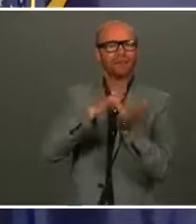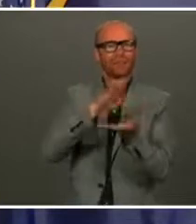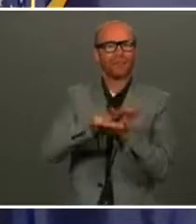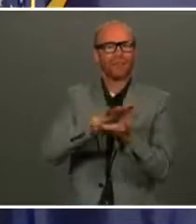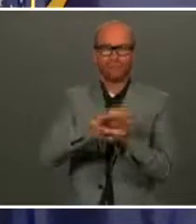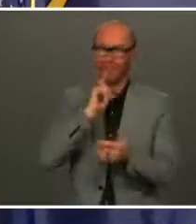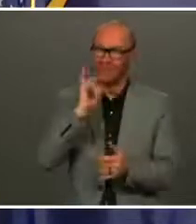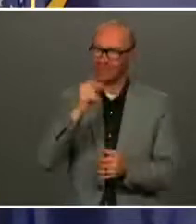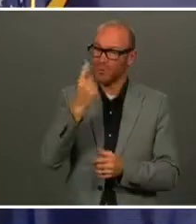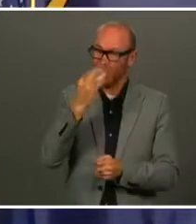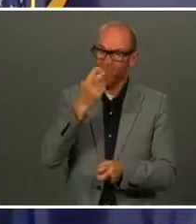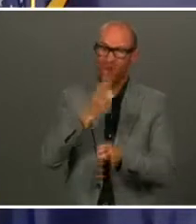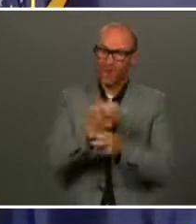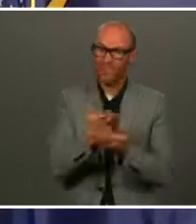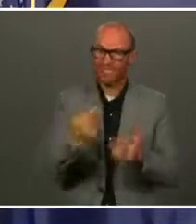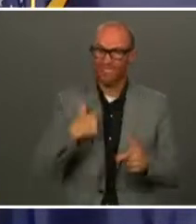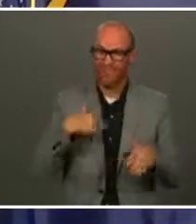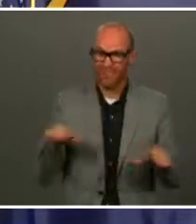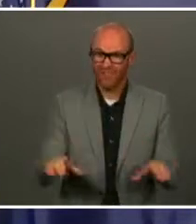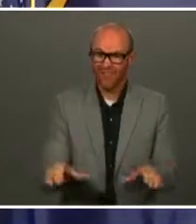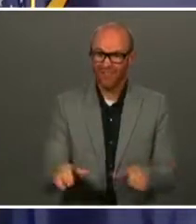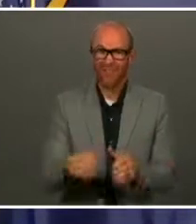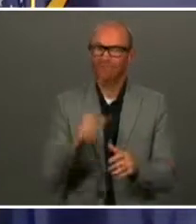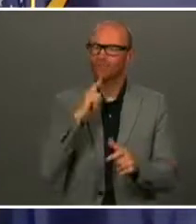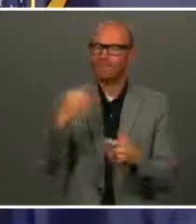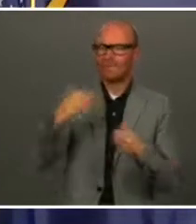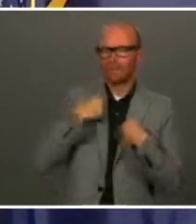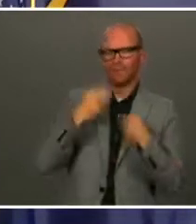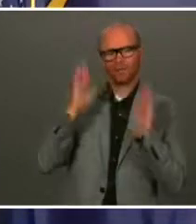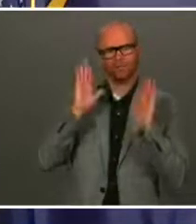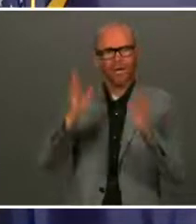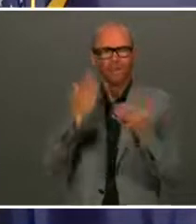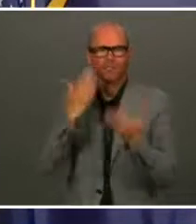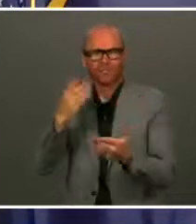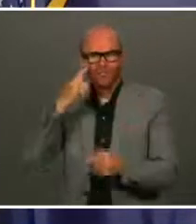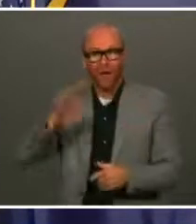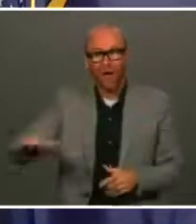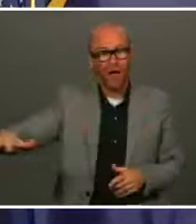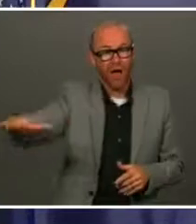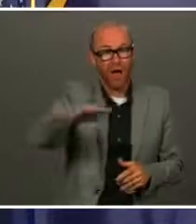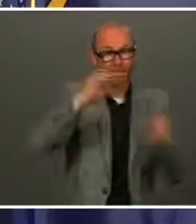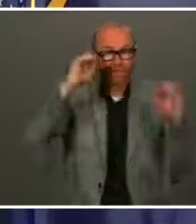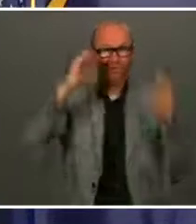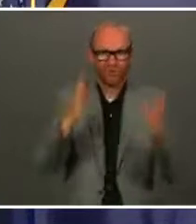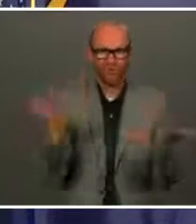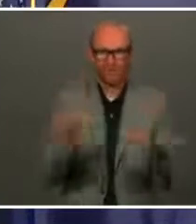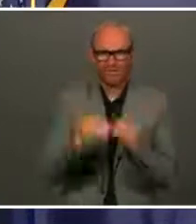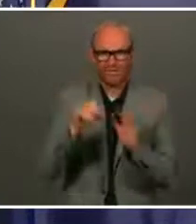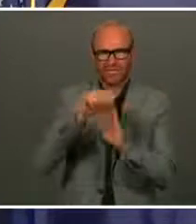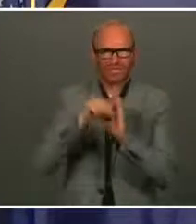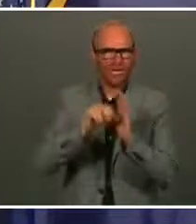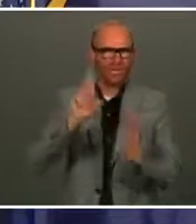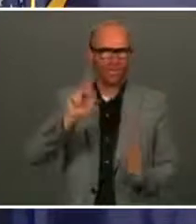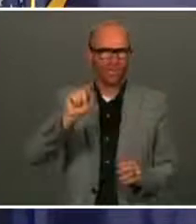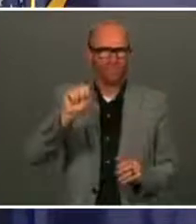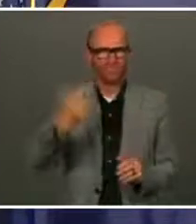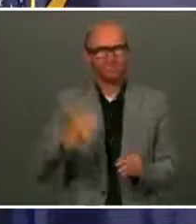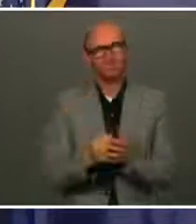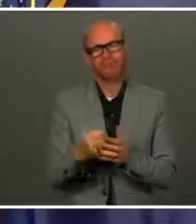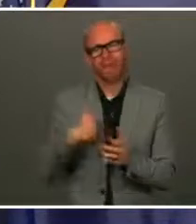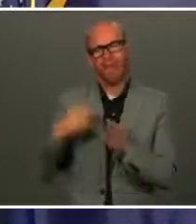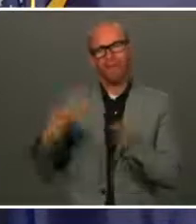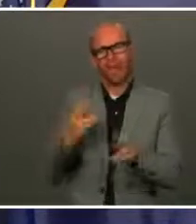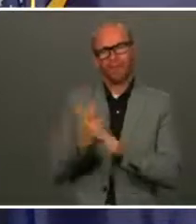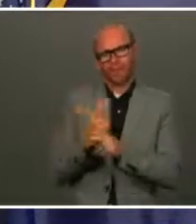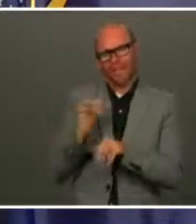of the hardest things I've ever done. It just gave me a deeper appreciation for our teachers. I was planning to use this as my opening statement,